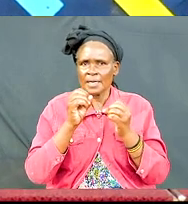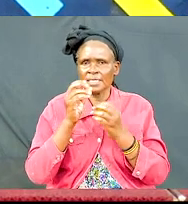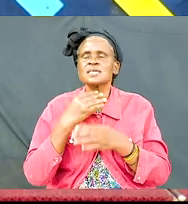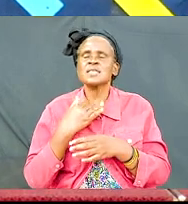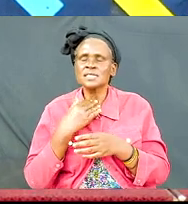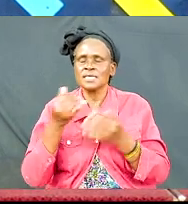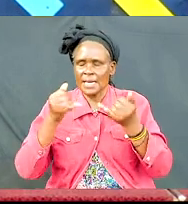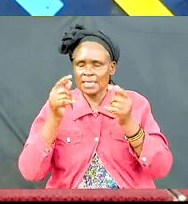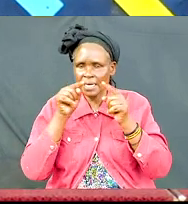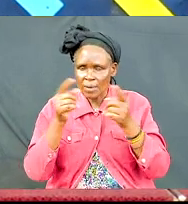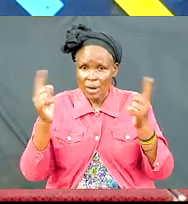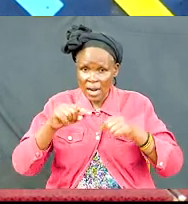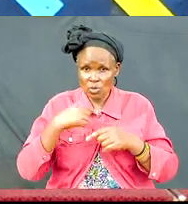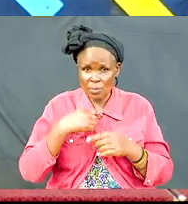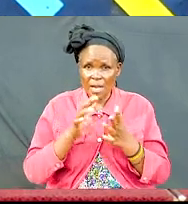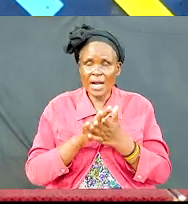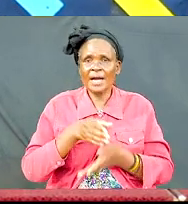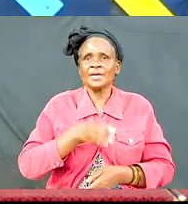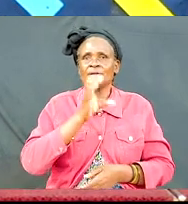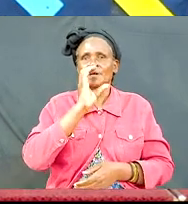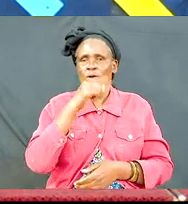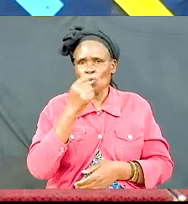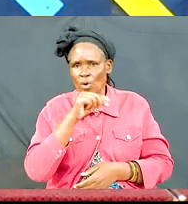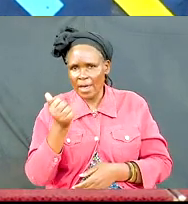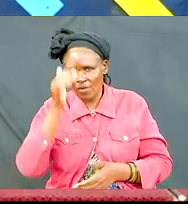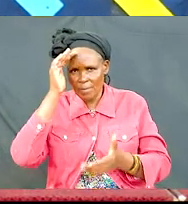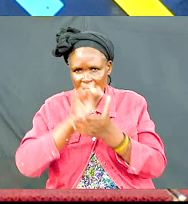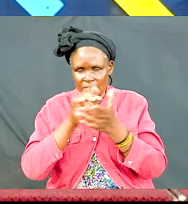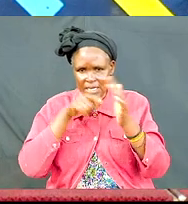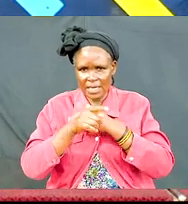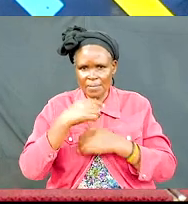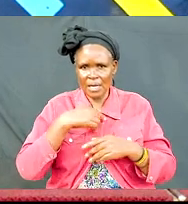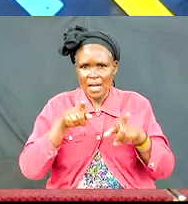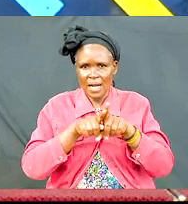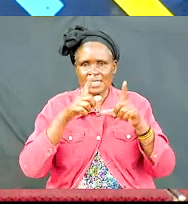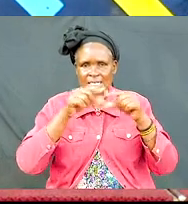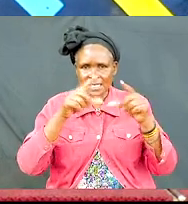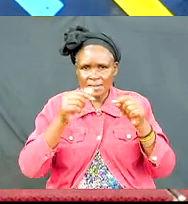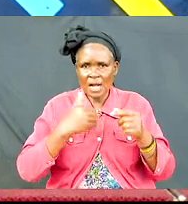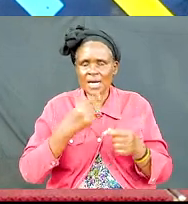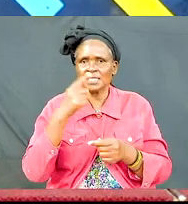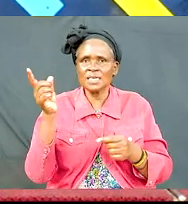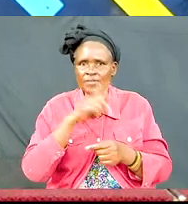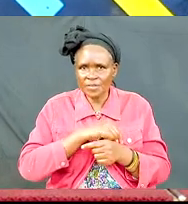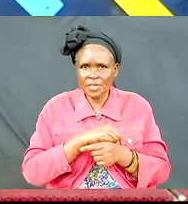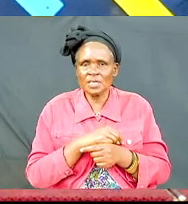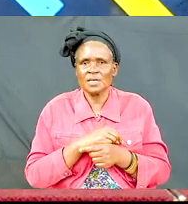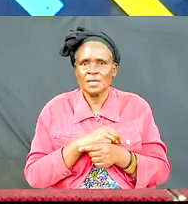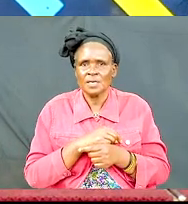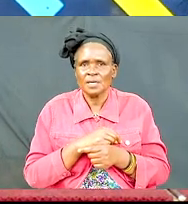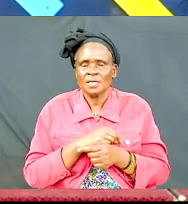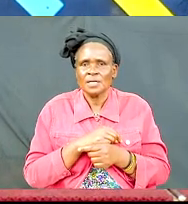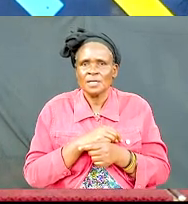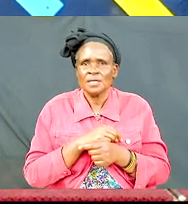drink. Whoever believes in me, as the scriptures have said, streams of